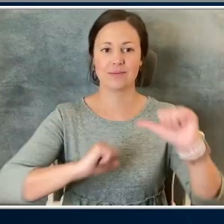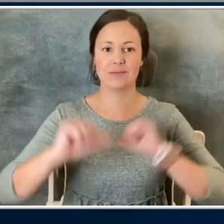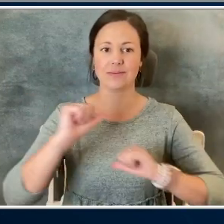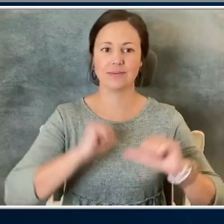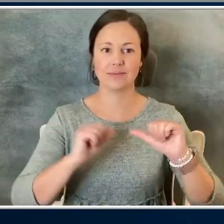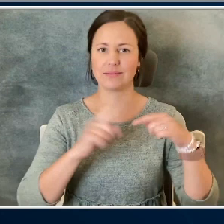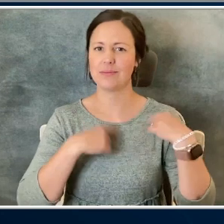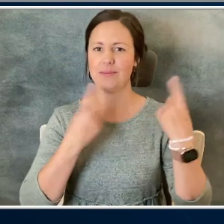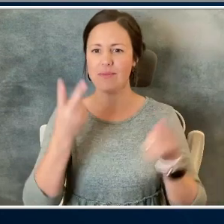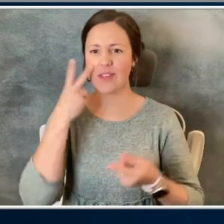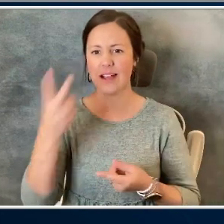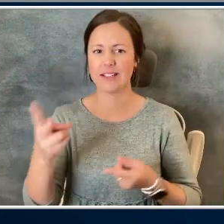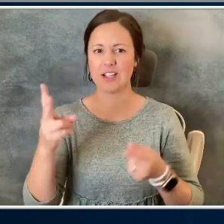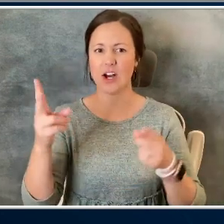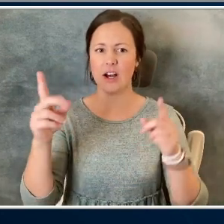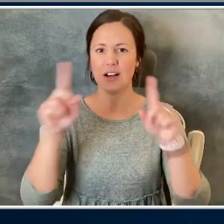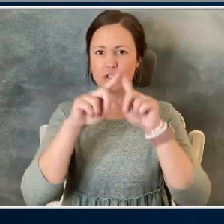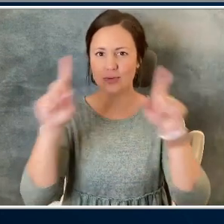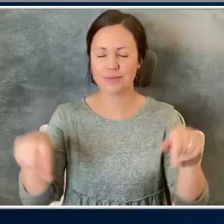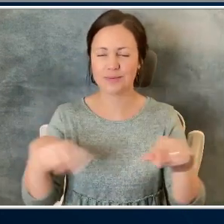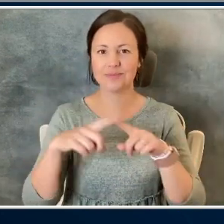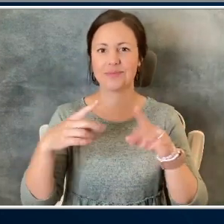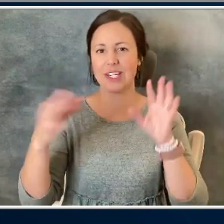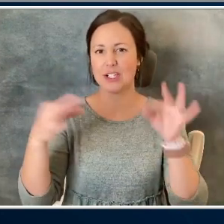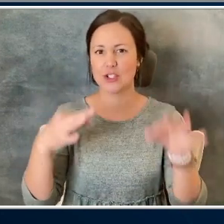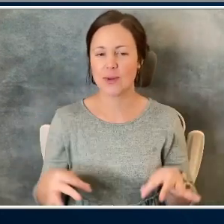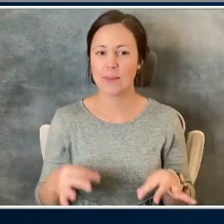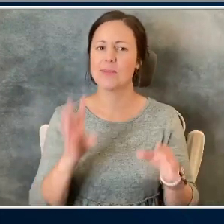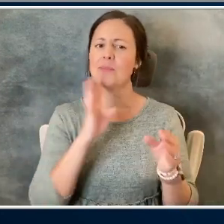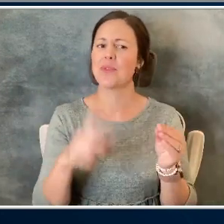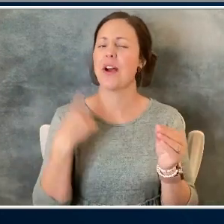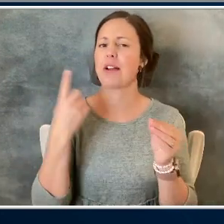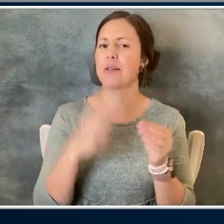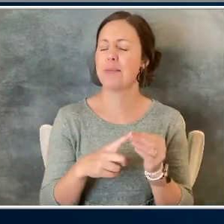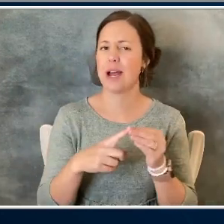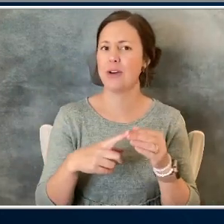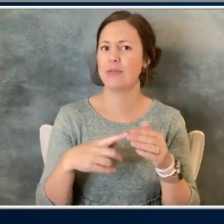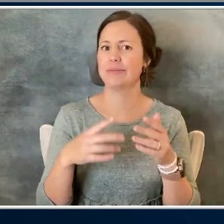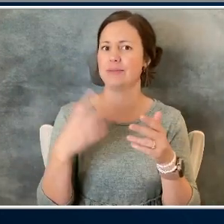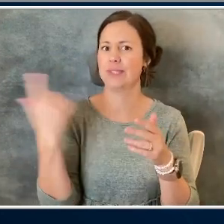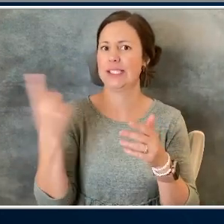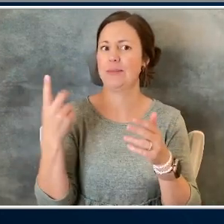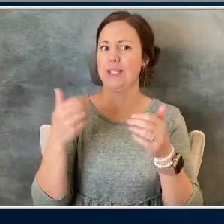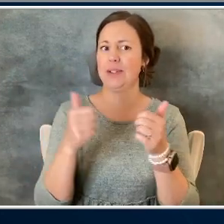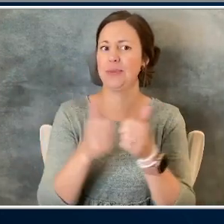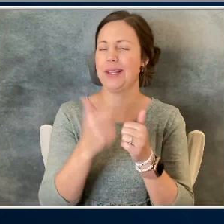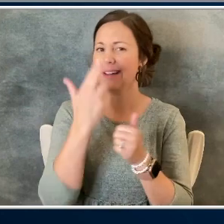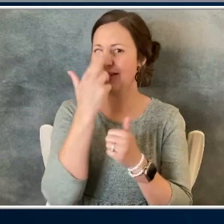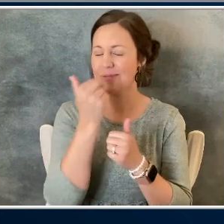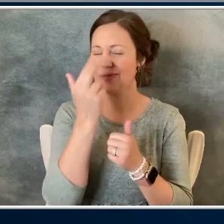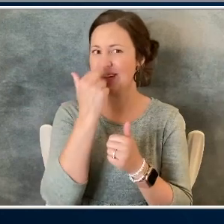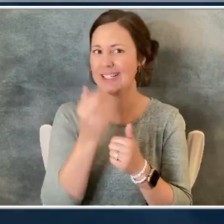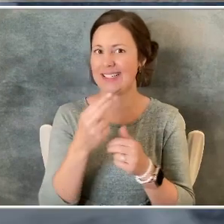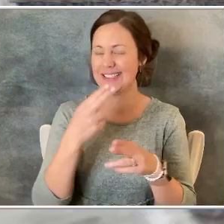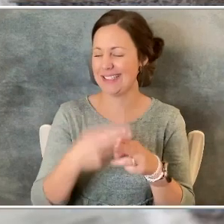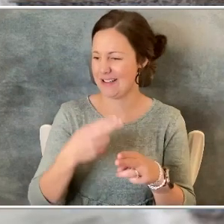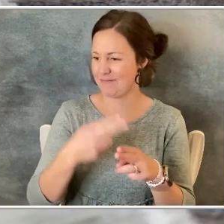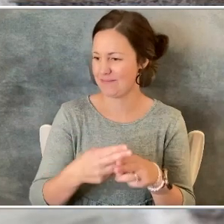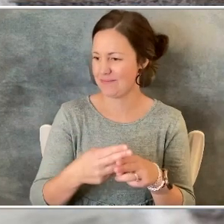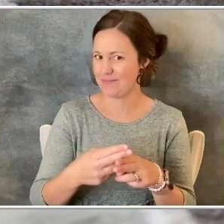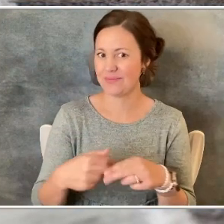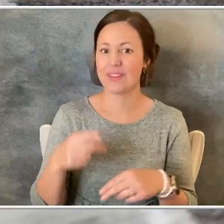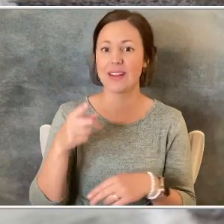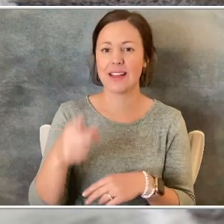there's a pretty cool word in here. Let's talk about a device with a pretty kind of funny, cool name. This is